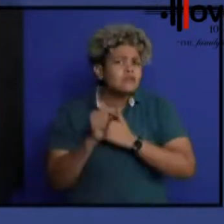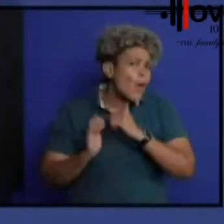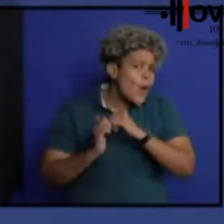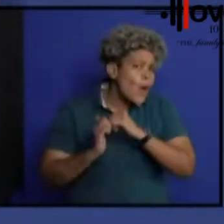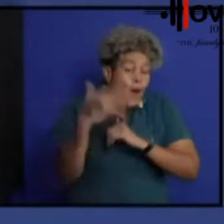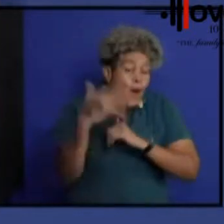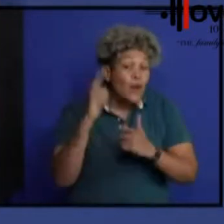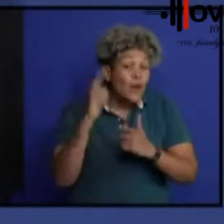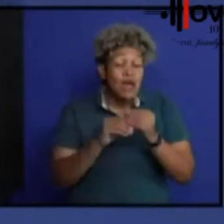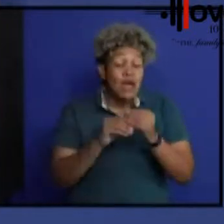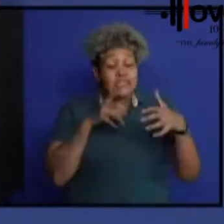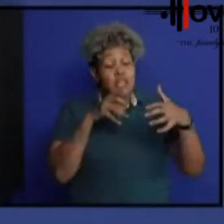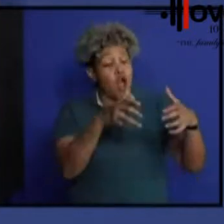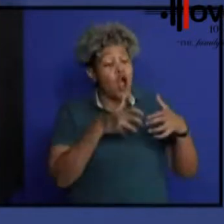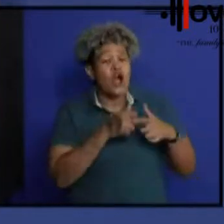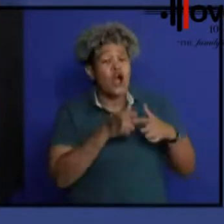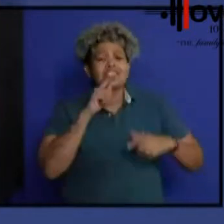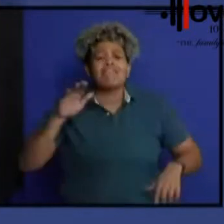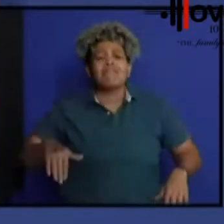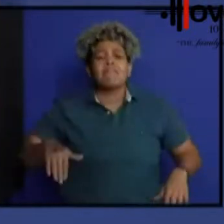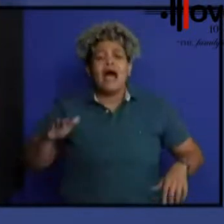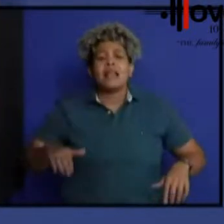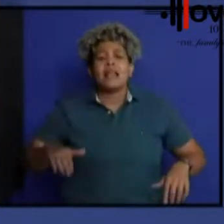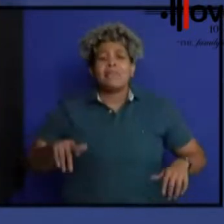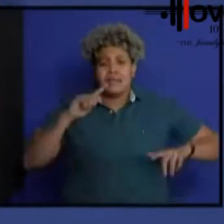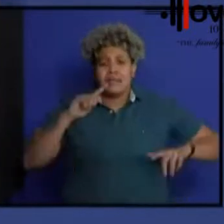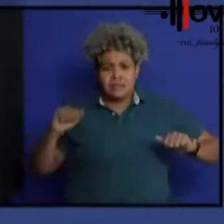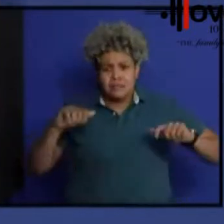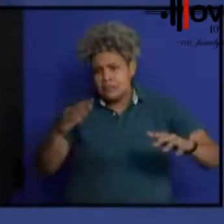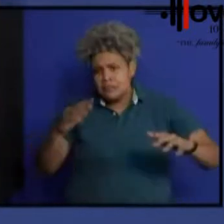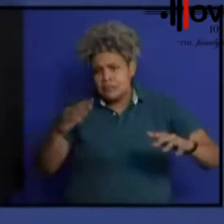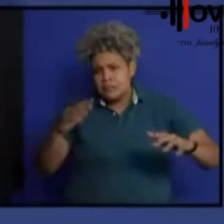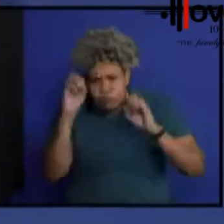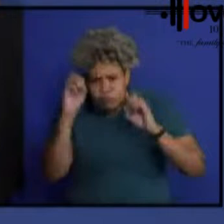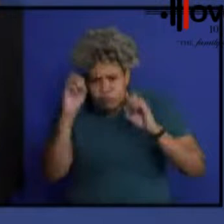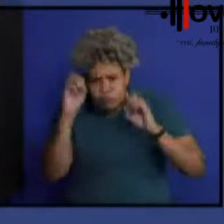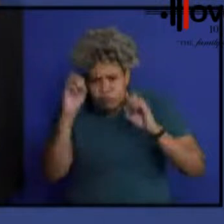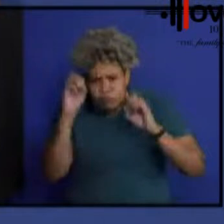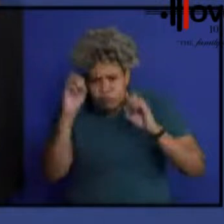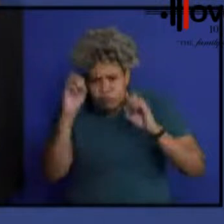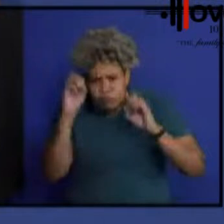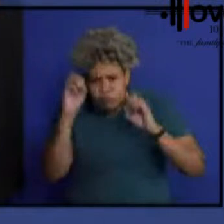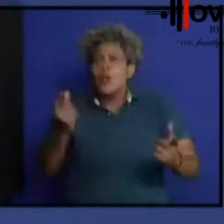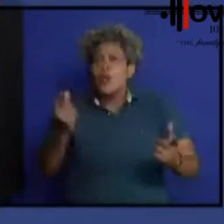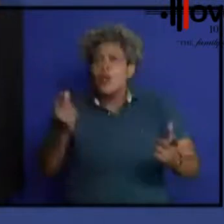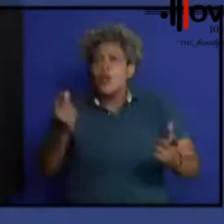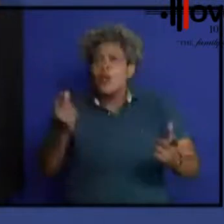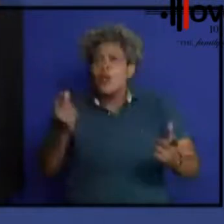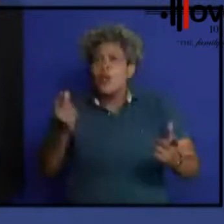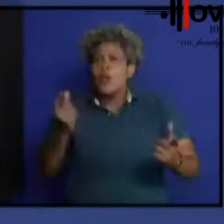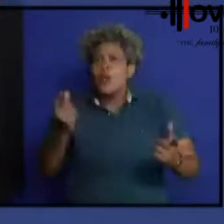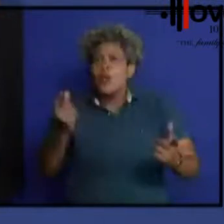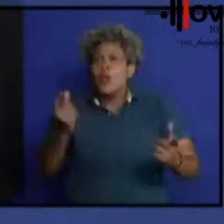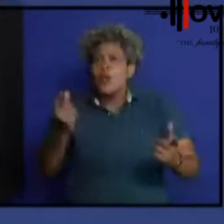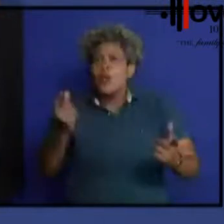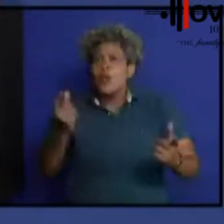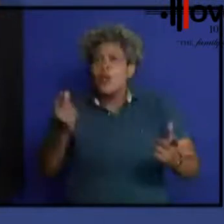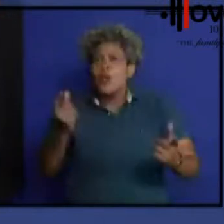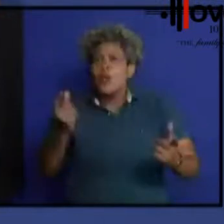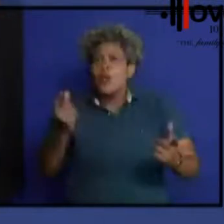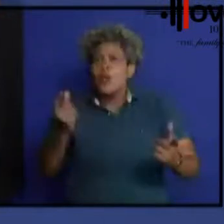and a caucus of Parliament was also briefed on our state of readiness and the provisions